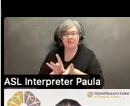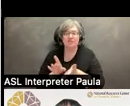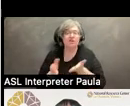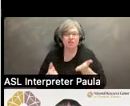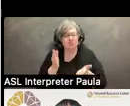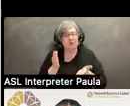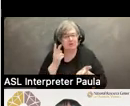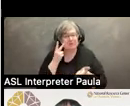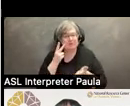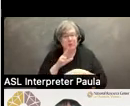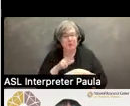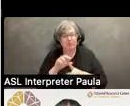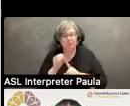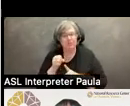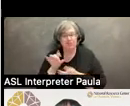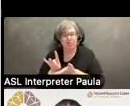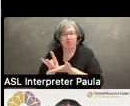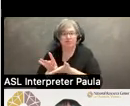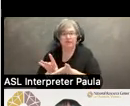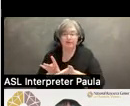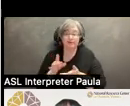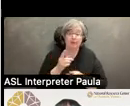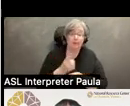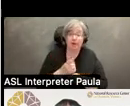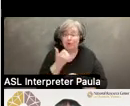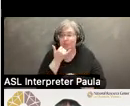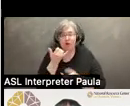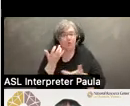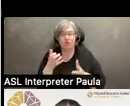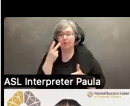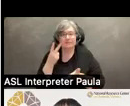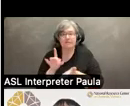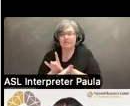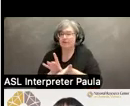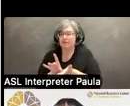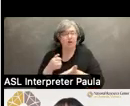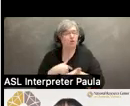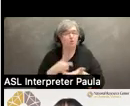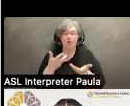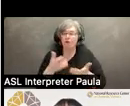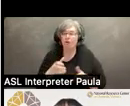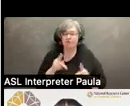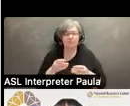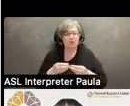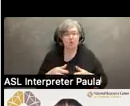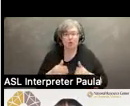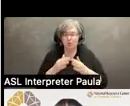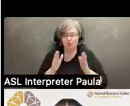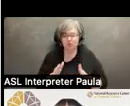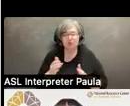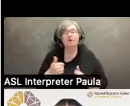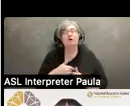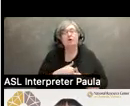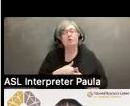normal situation, right or wrong. We don't want to see that happening and we don't want people to lose their housing. So we're all about the